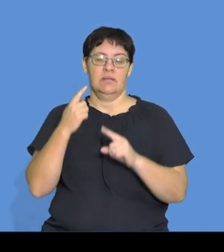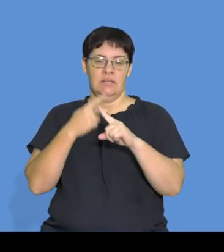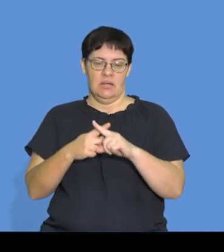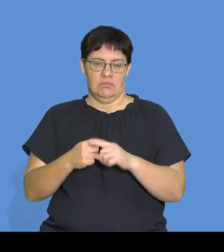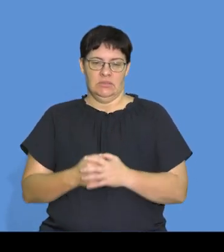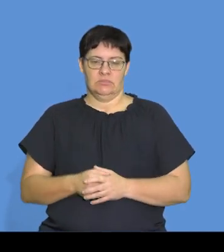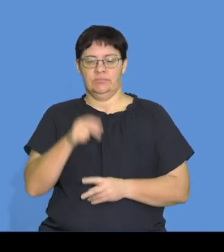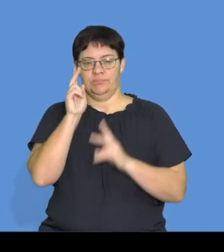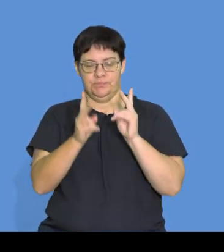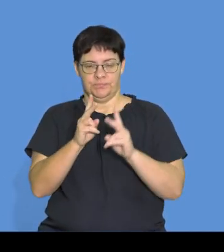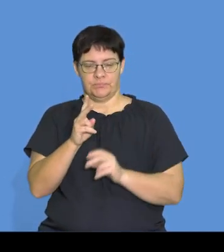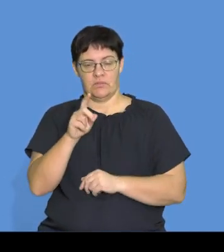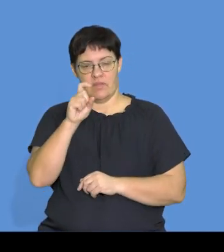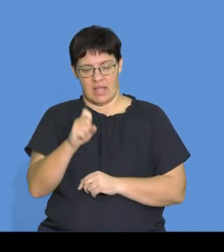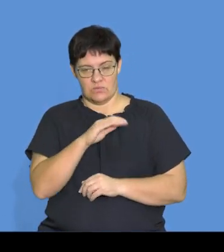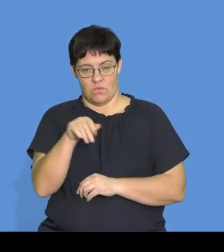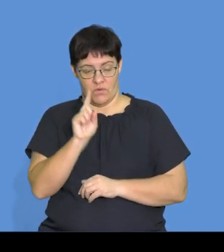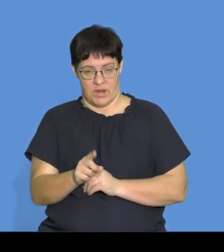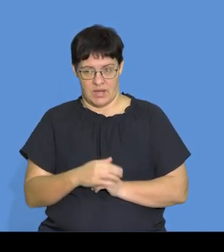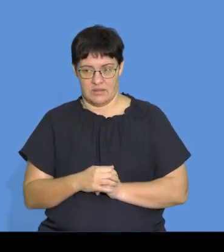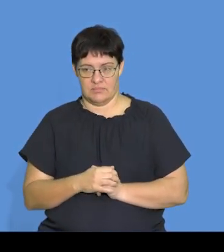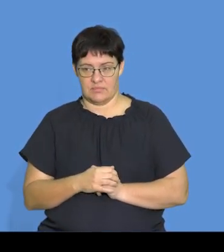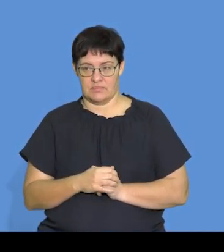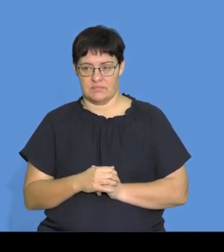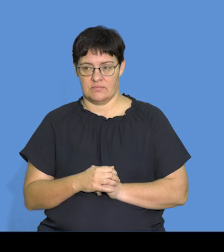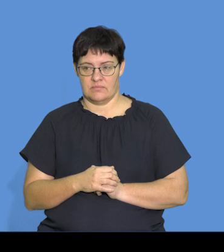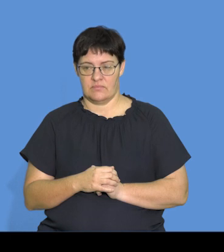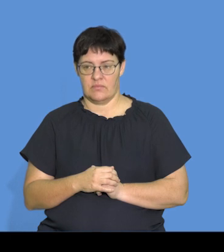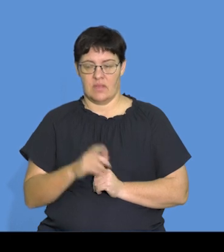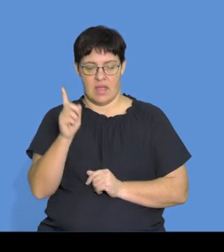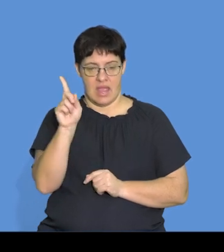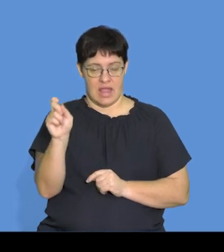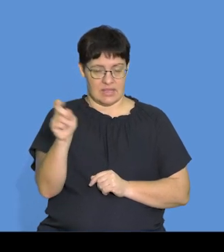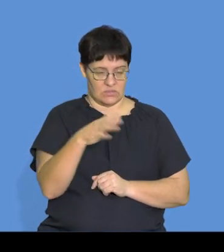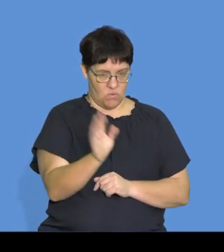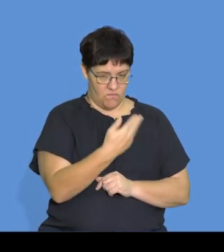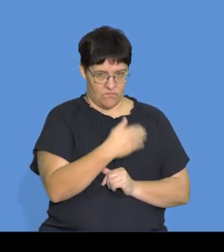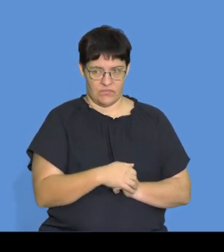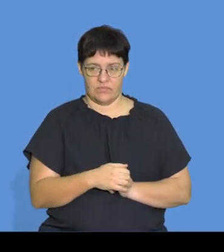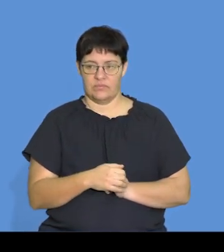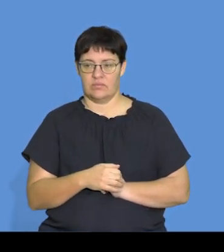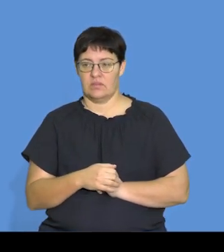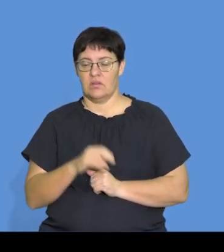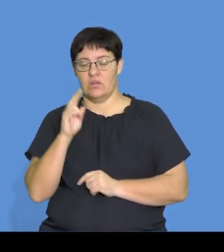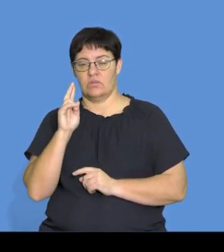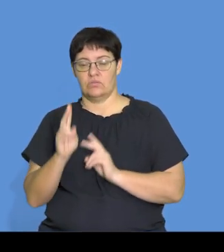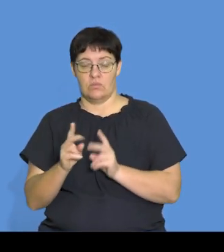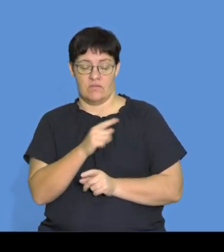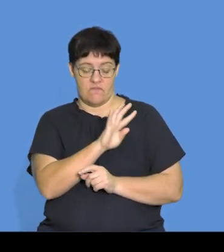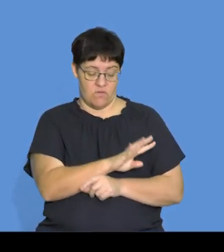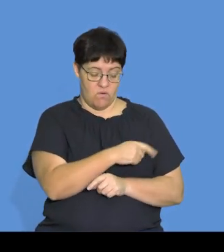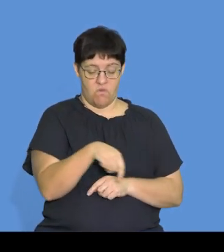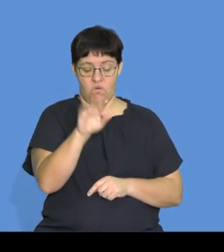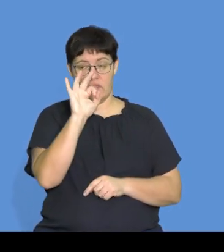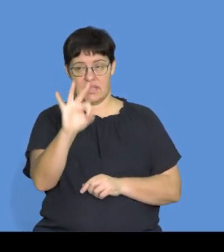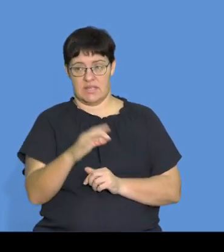by 12x over 1, the x and the x will divide, the 4 goes in 3